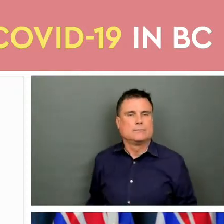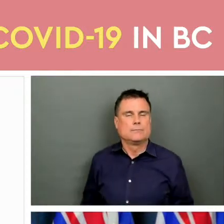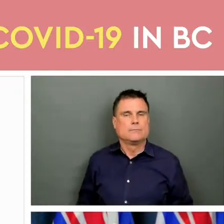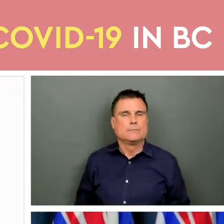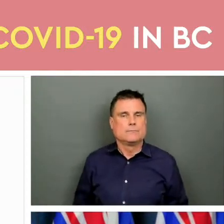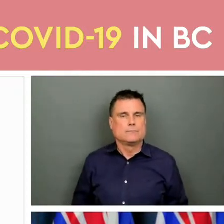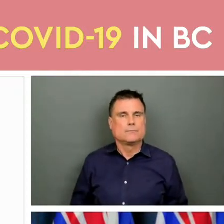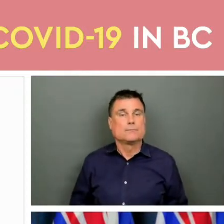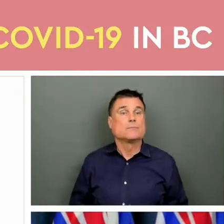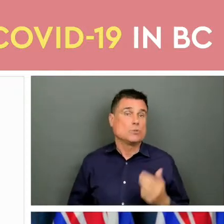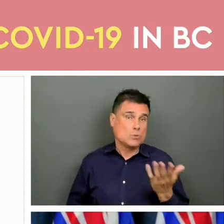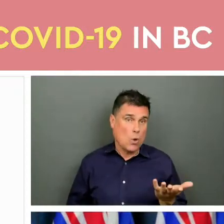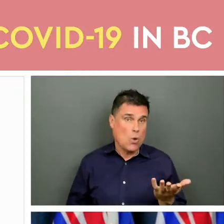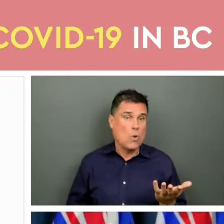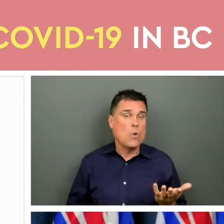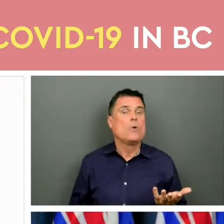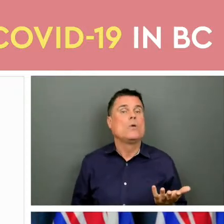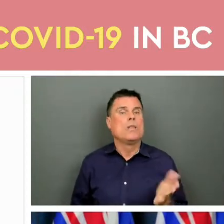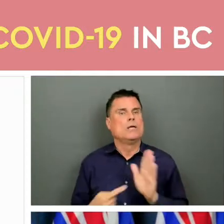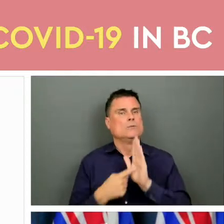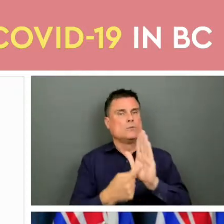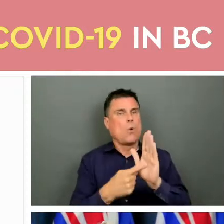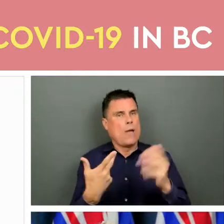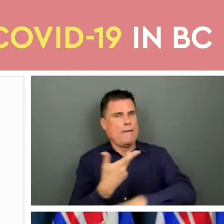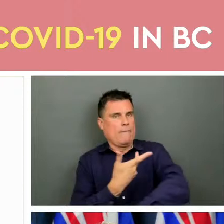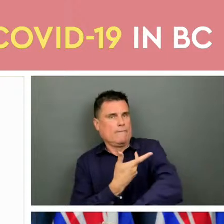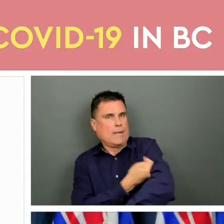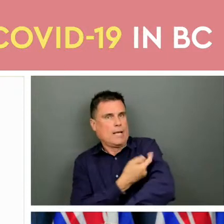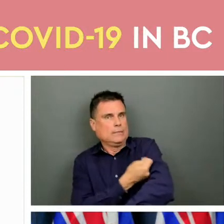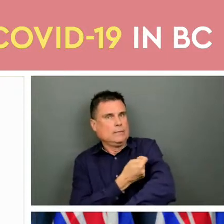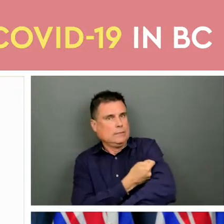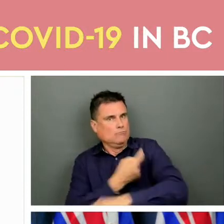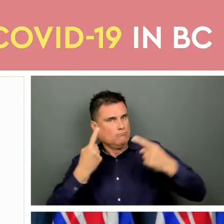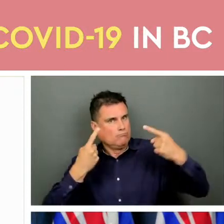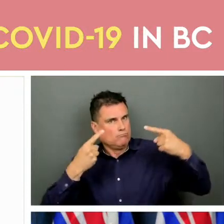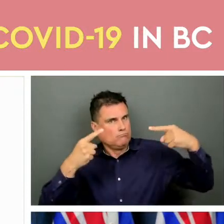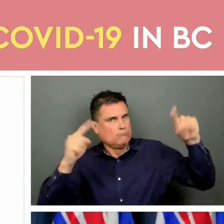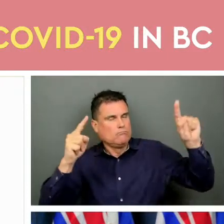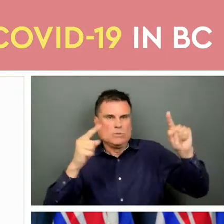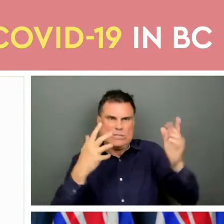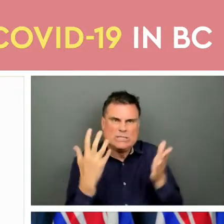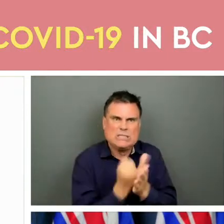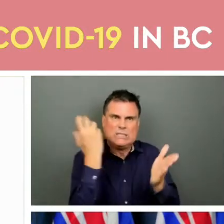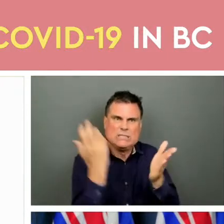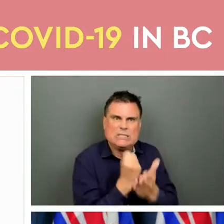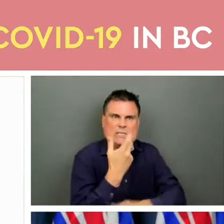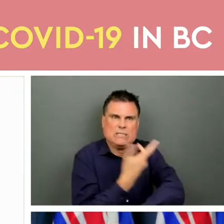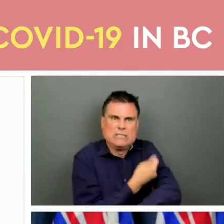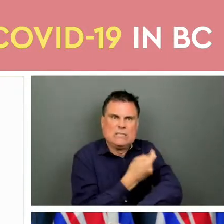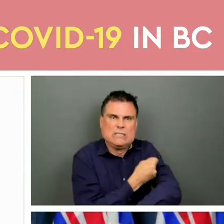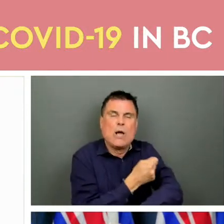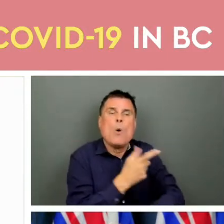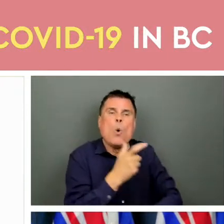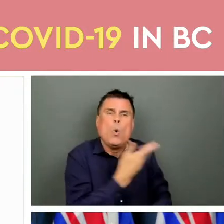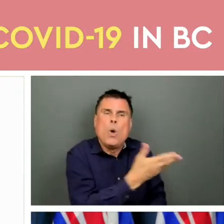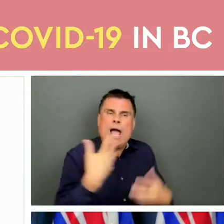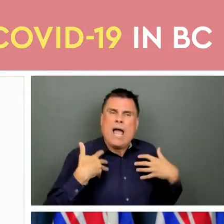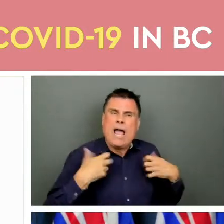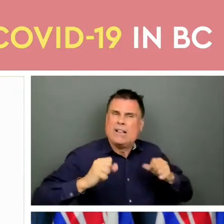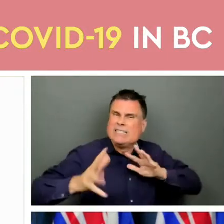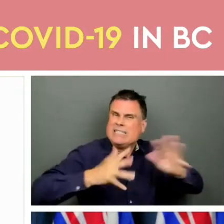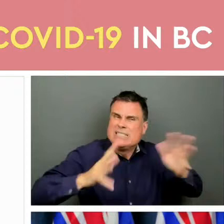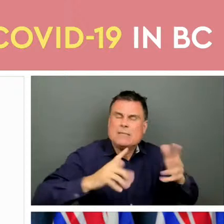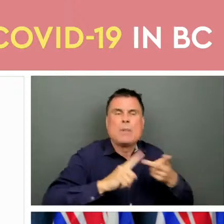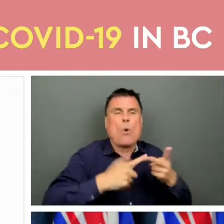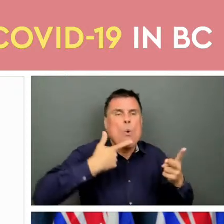our program, our immunization program that was targeted at protecting those most at risk, particularly our seniors and